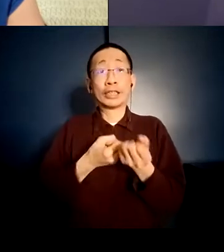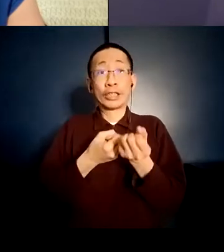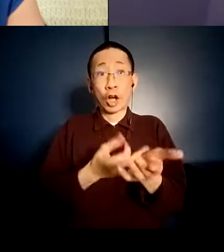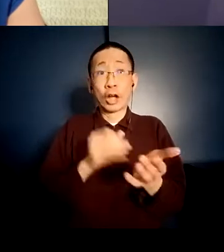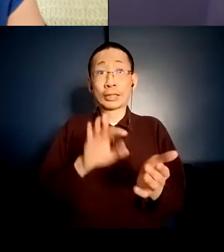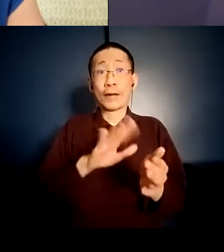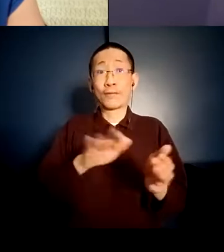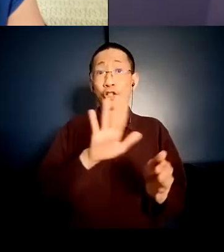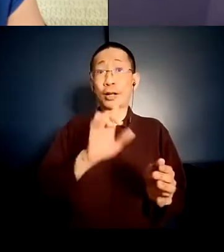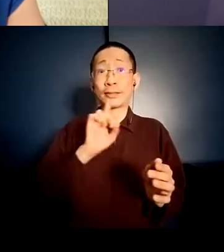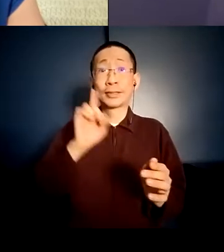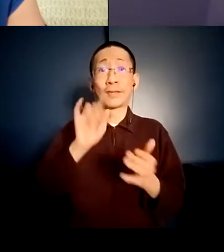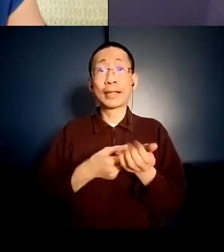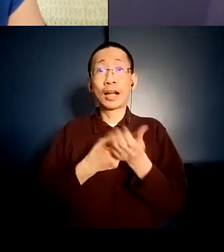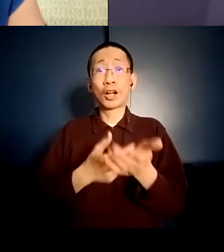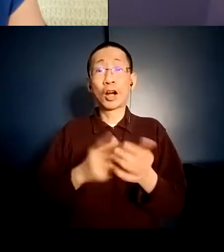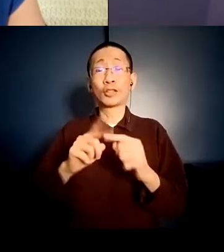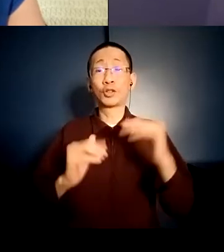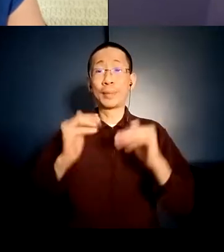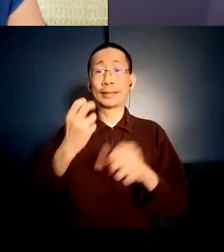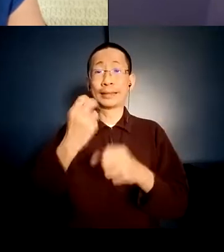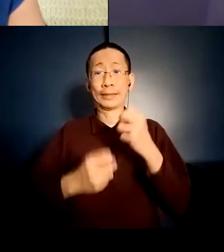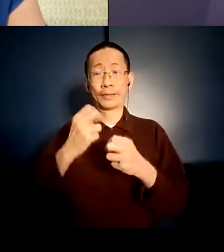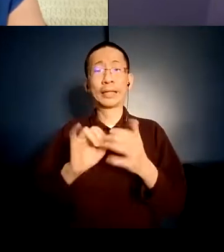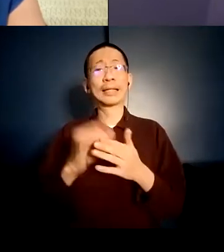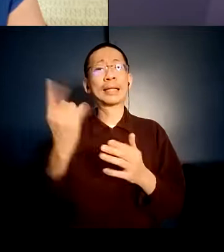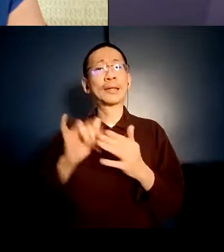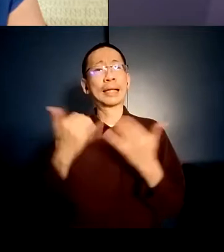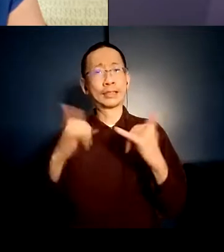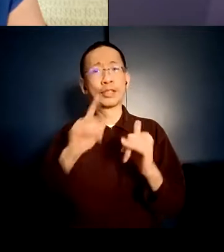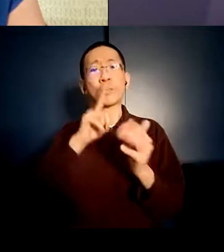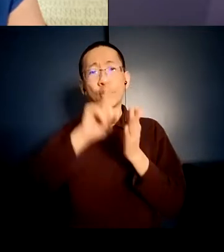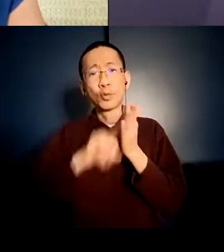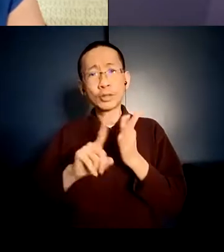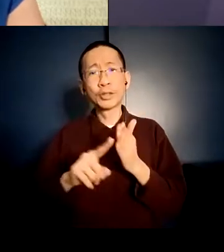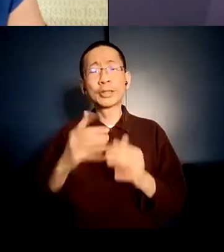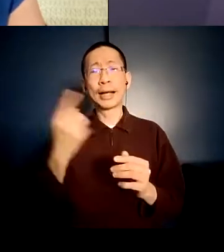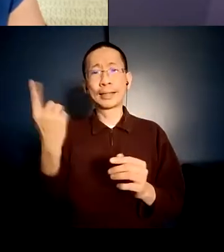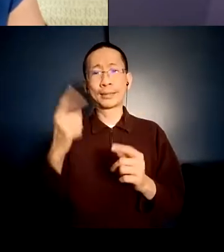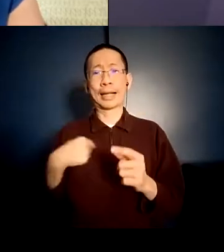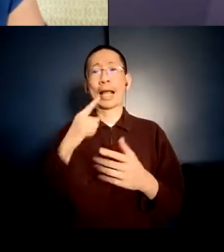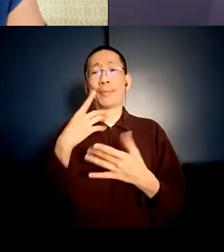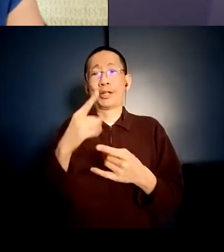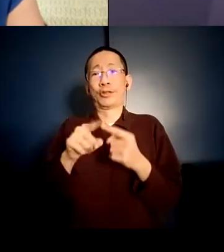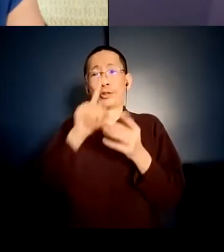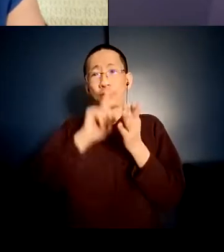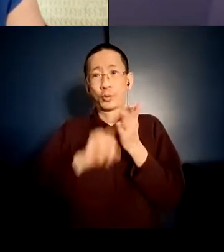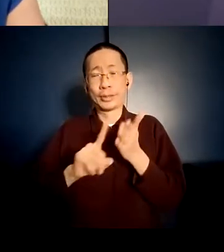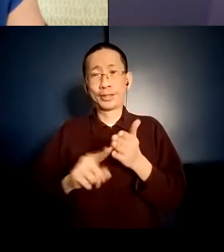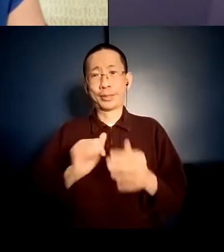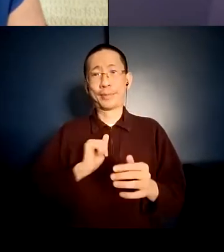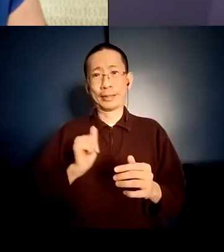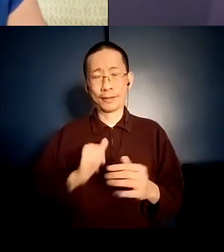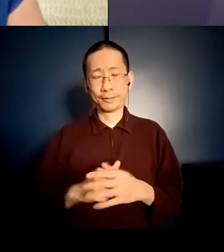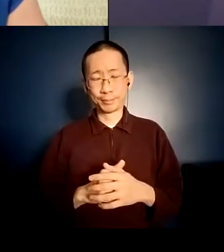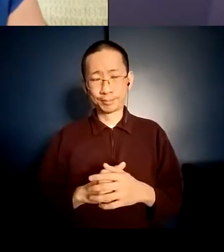that leads to balance difficulties, that's something that's still being researched and something that I am interested in researching myself.